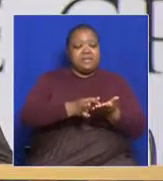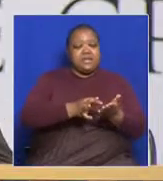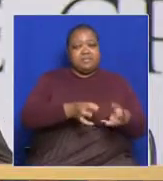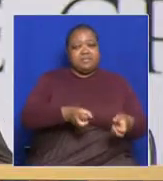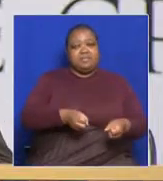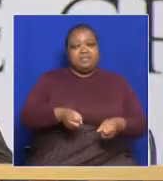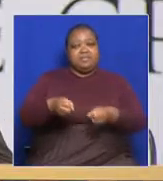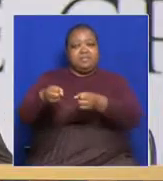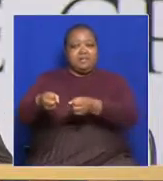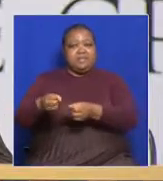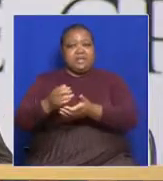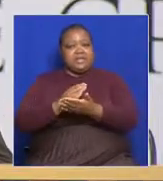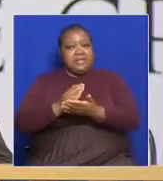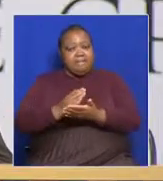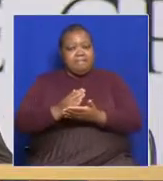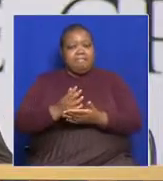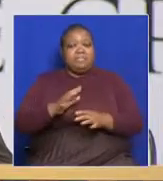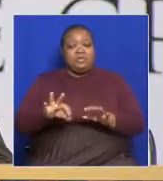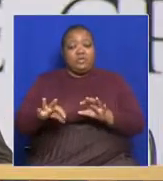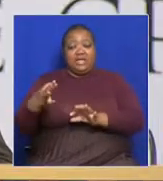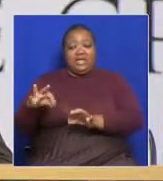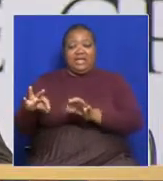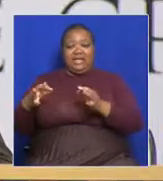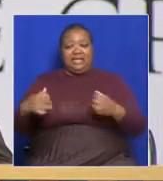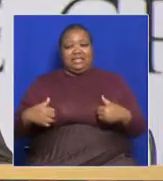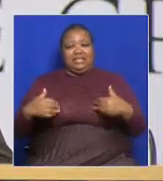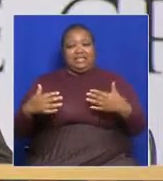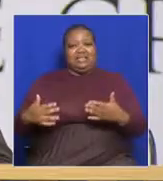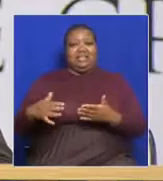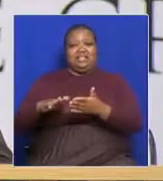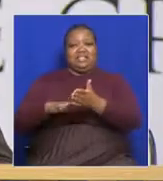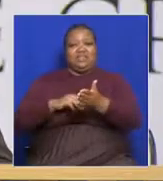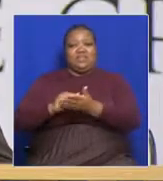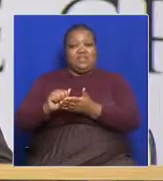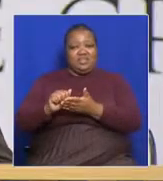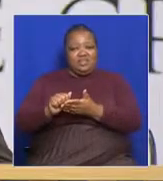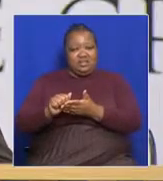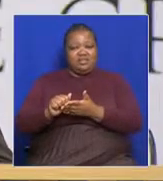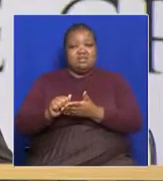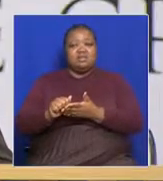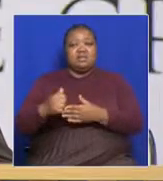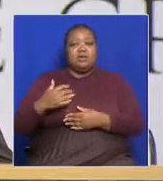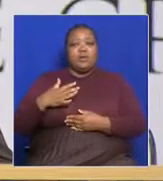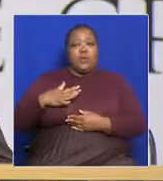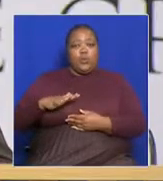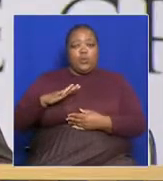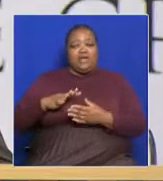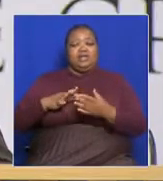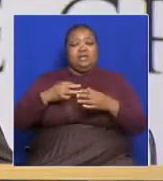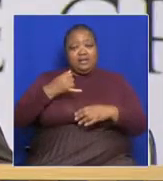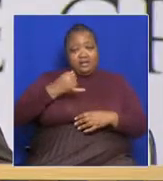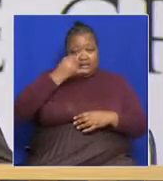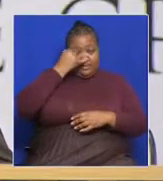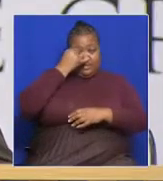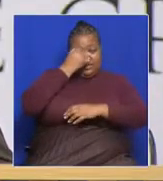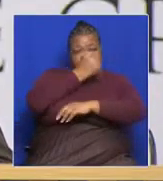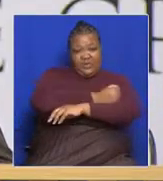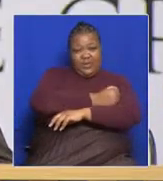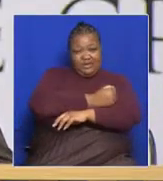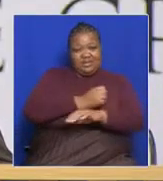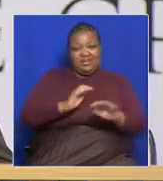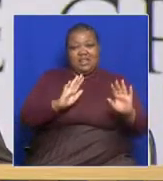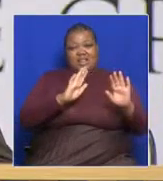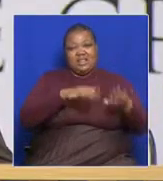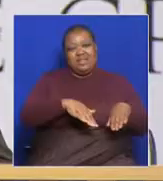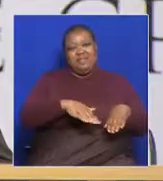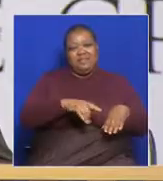analysis part. Analysis, destruction, whatever, but I wanted that those drugs must not lie in storage for a lengthy